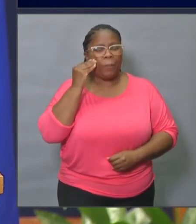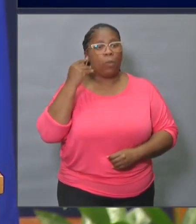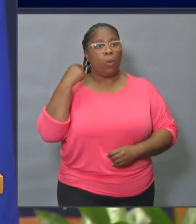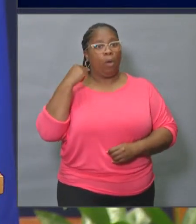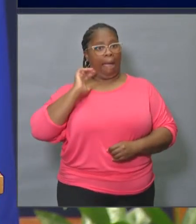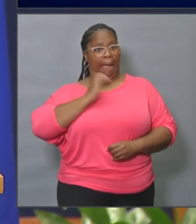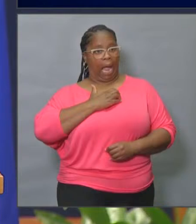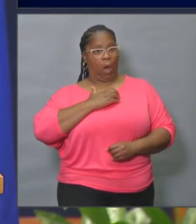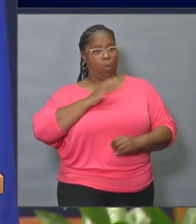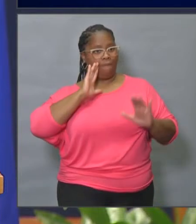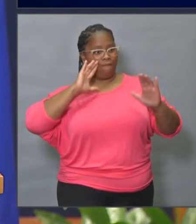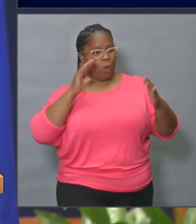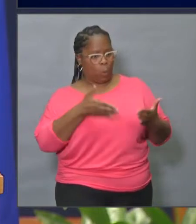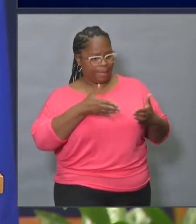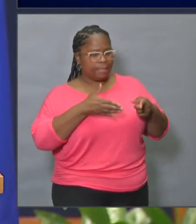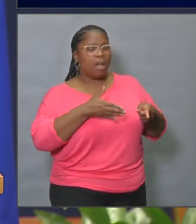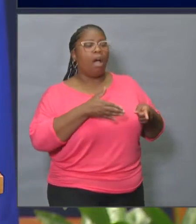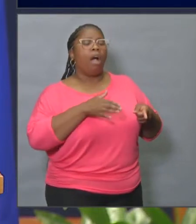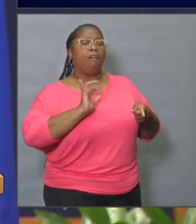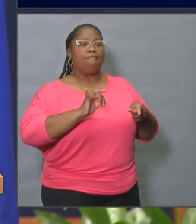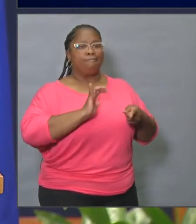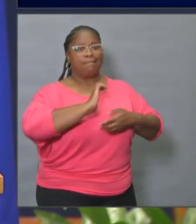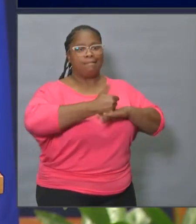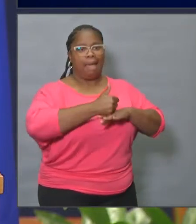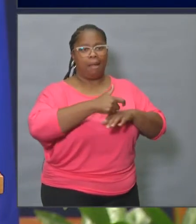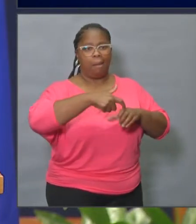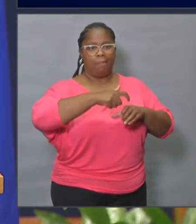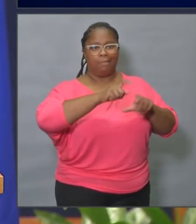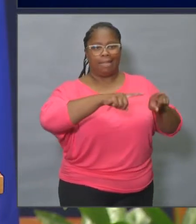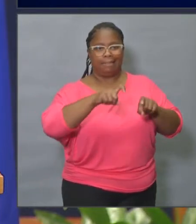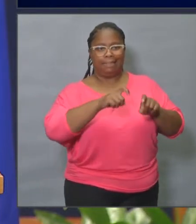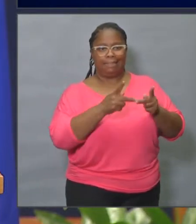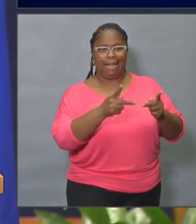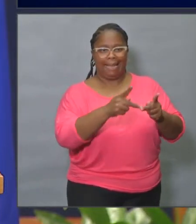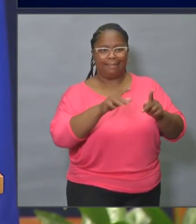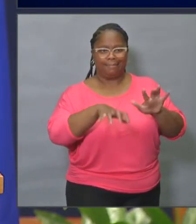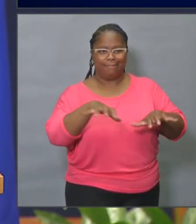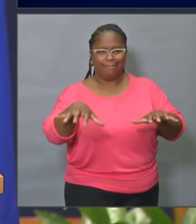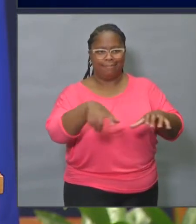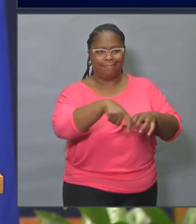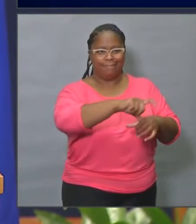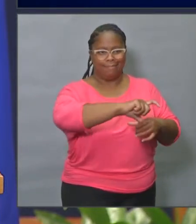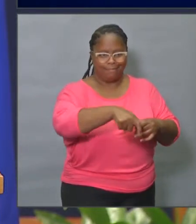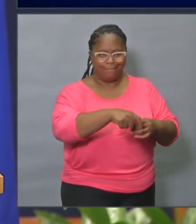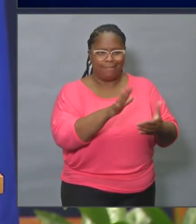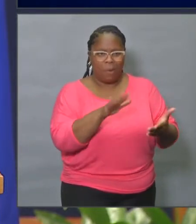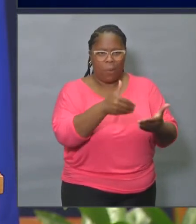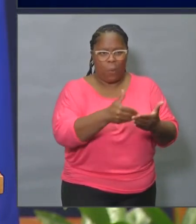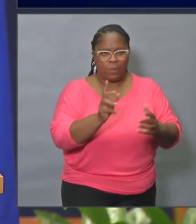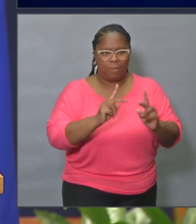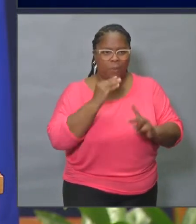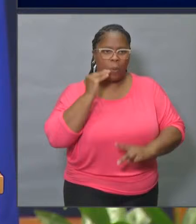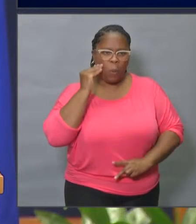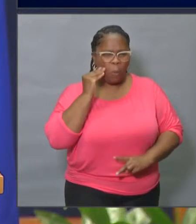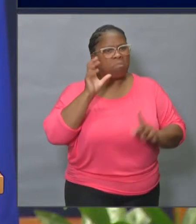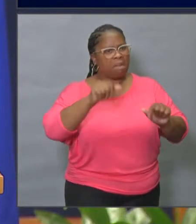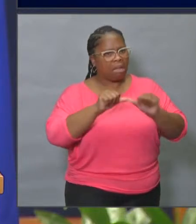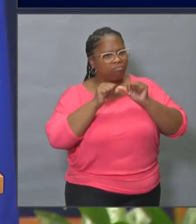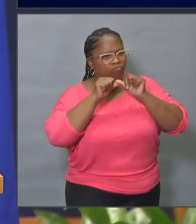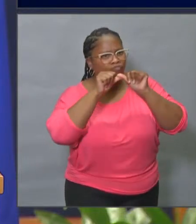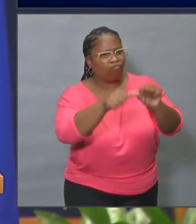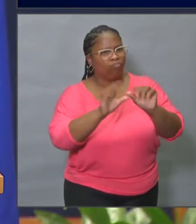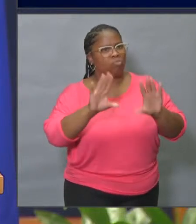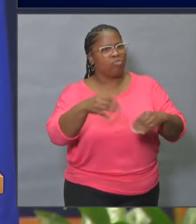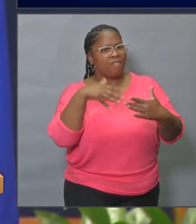focused approach in setting up and supporting testing sites in a way that ensures equitable and sustainable access across the